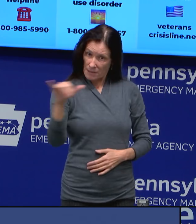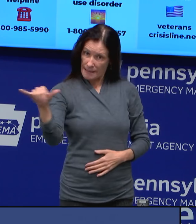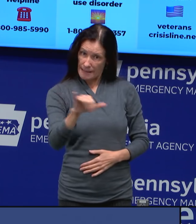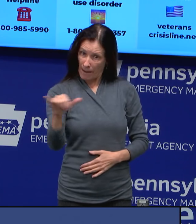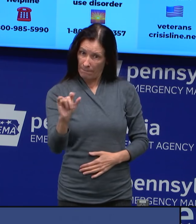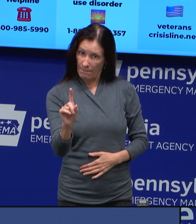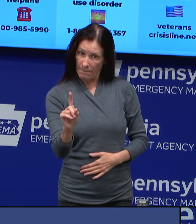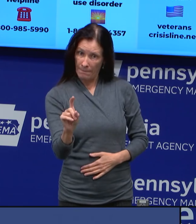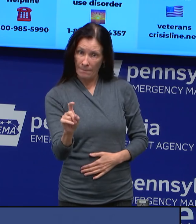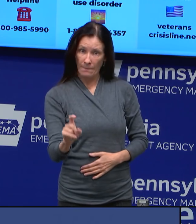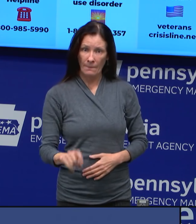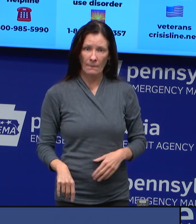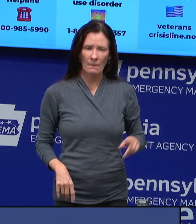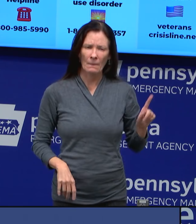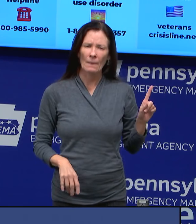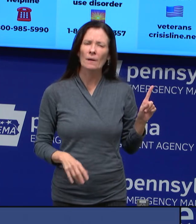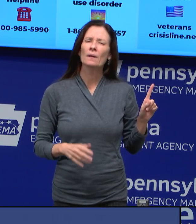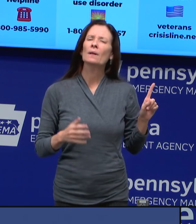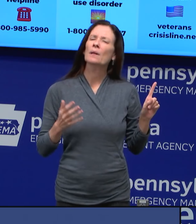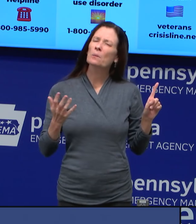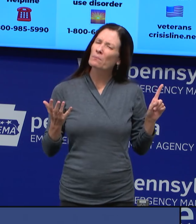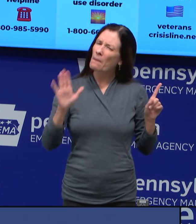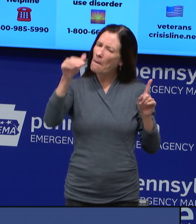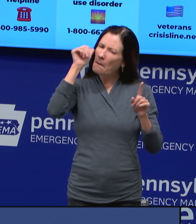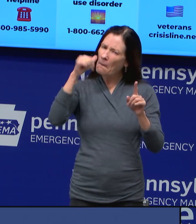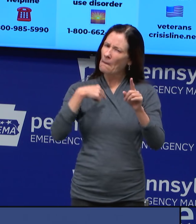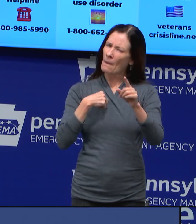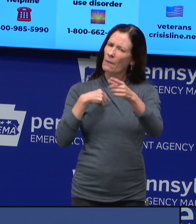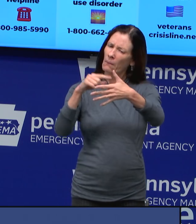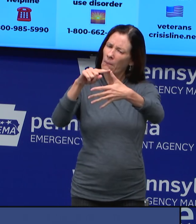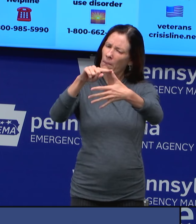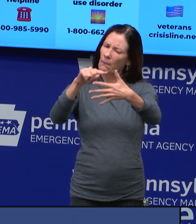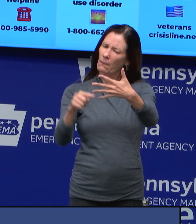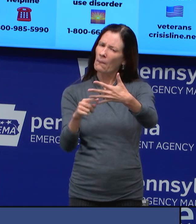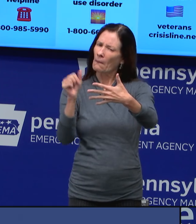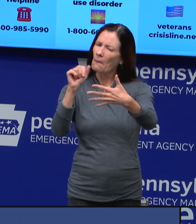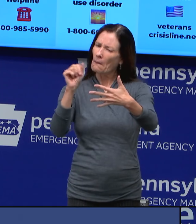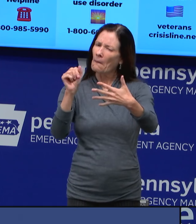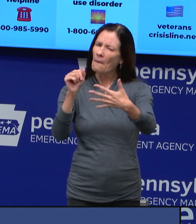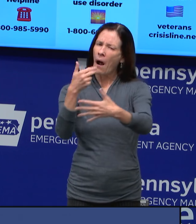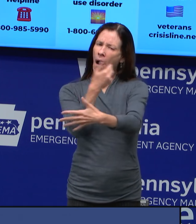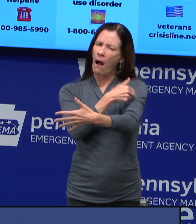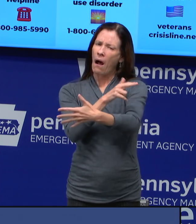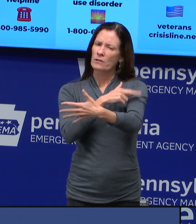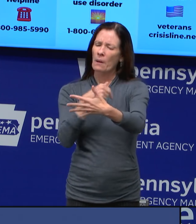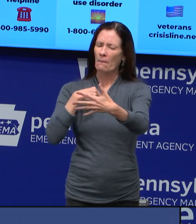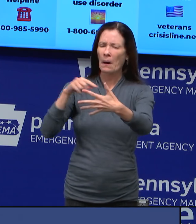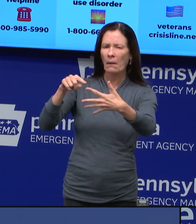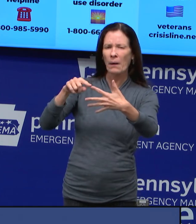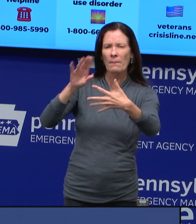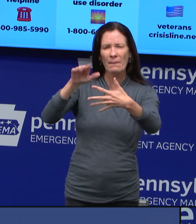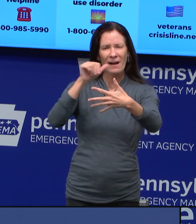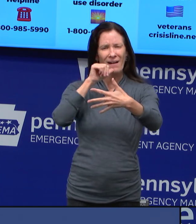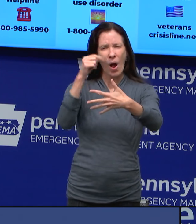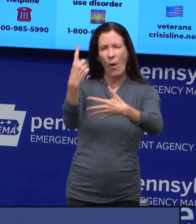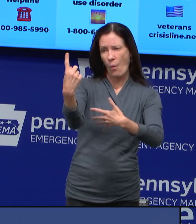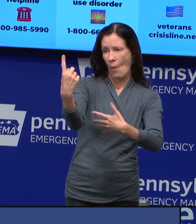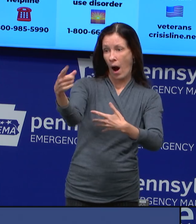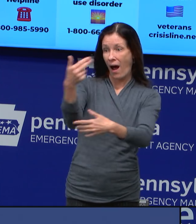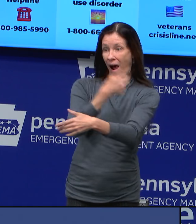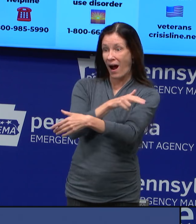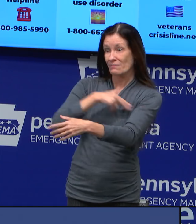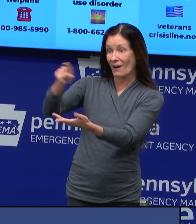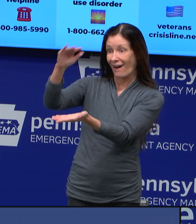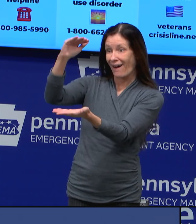well. But many different factors will go into that decision whether a county goes from red to yellow. From